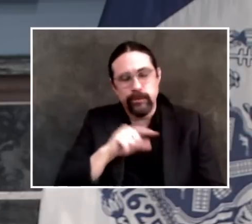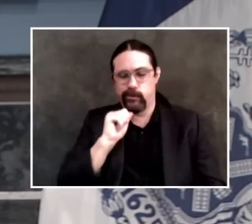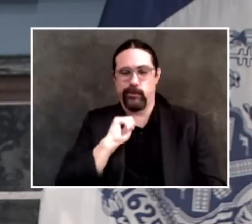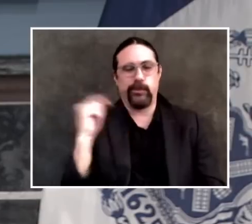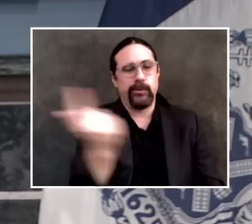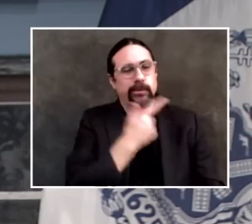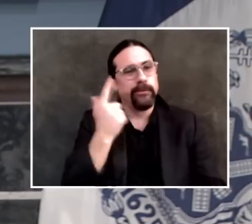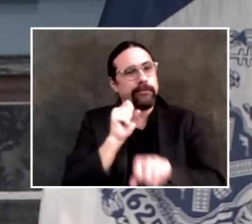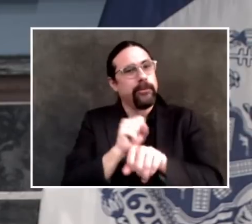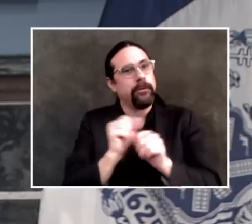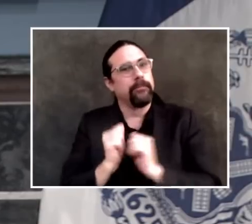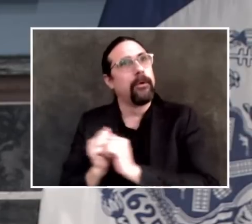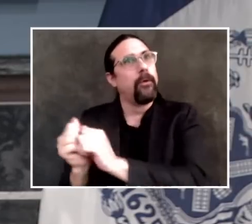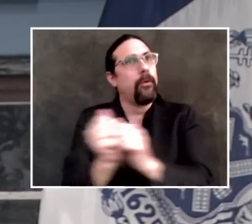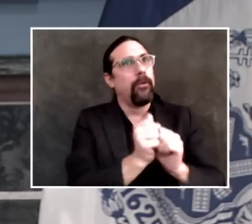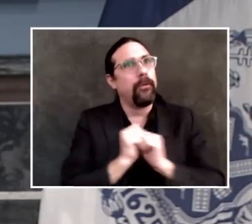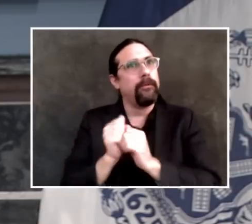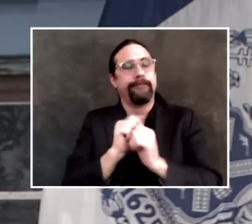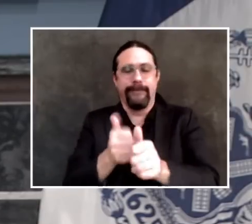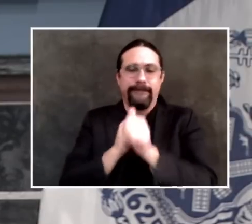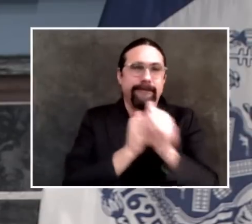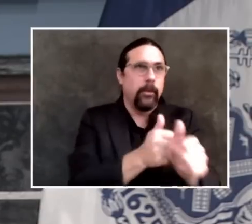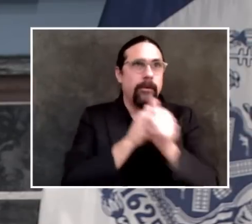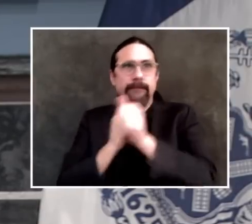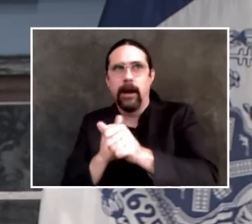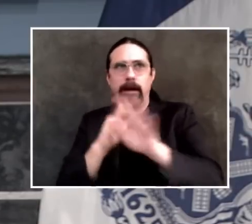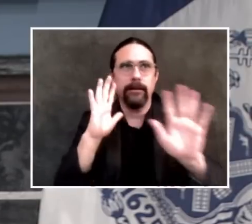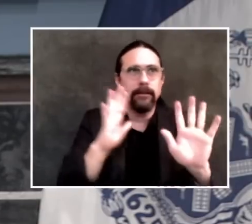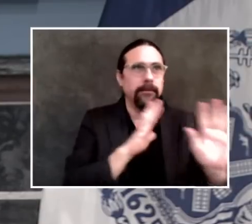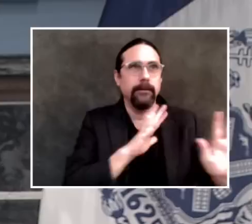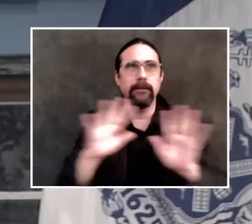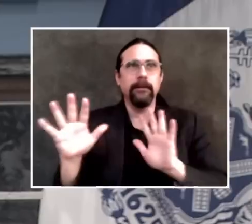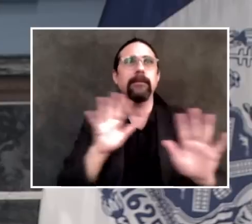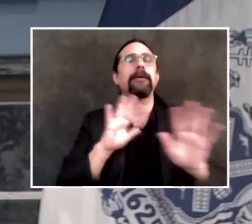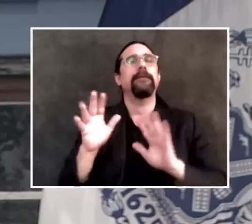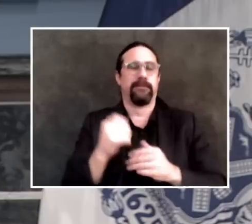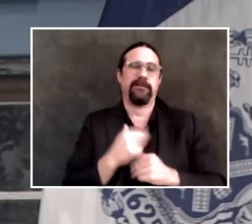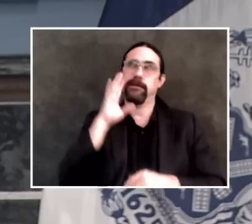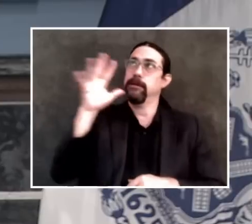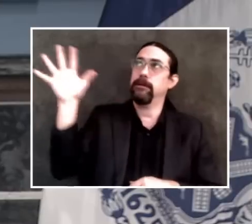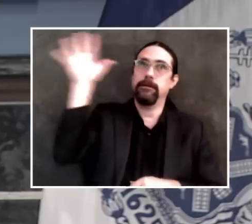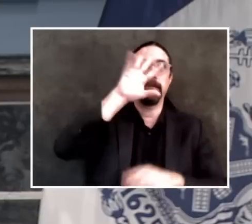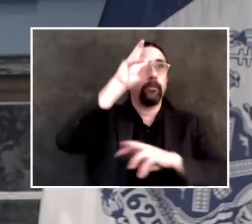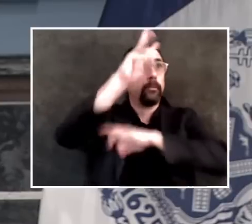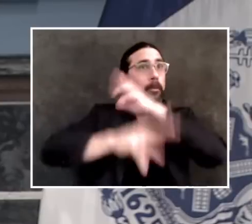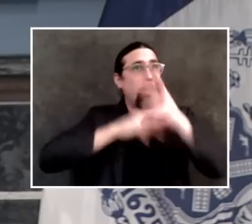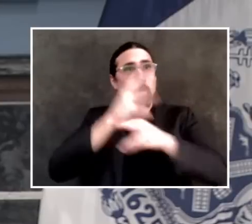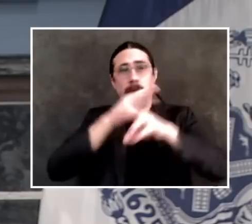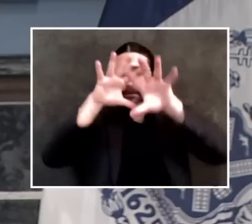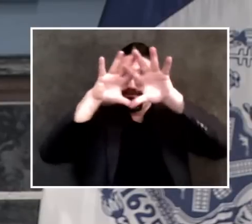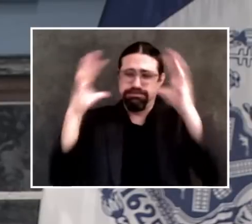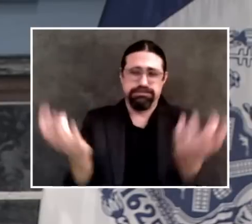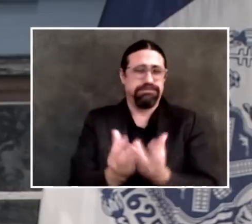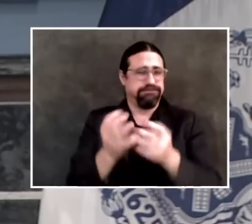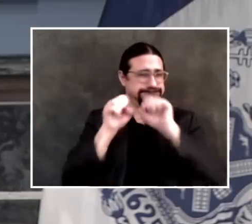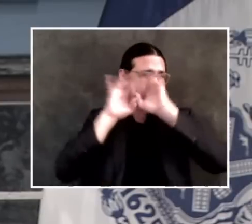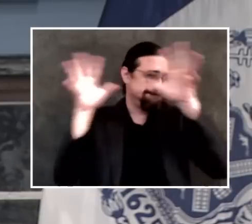worst experiences in the world. But that, when I say we need to earn our way out of it, it's not because we did anything wrong. It's